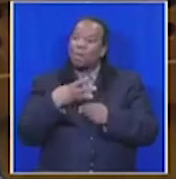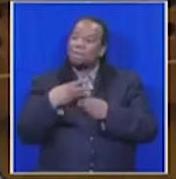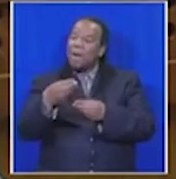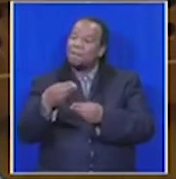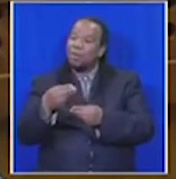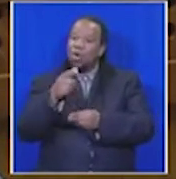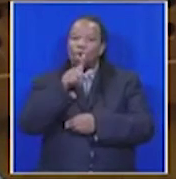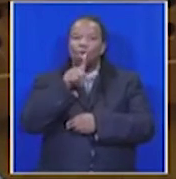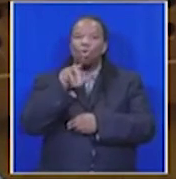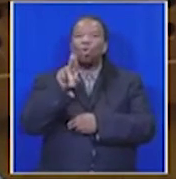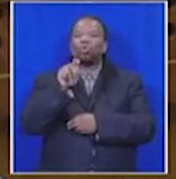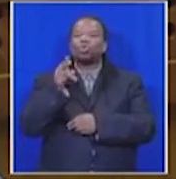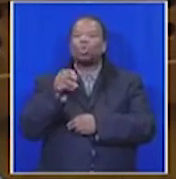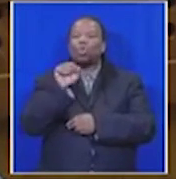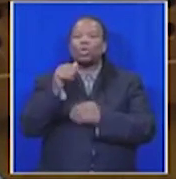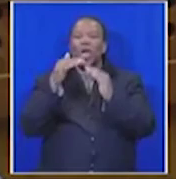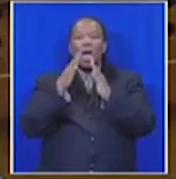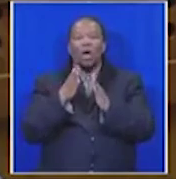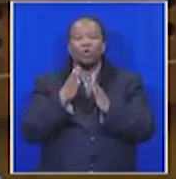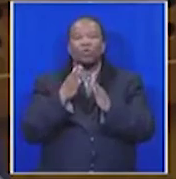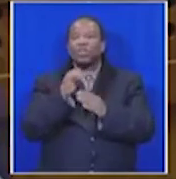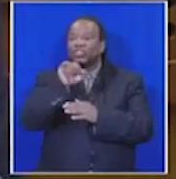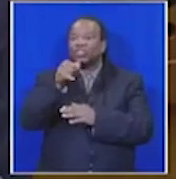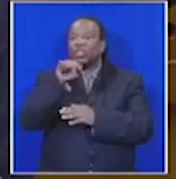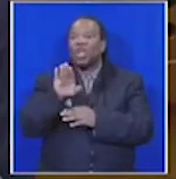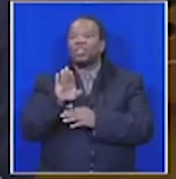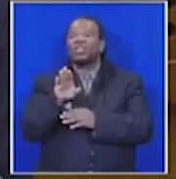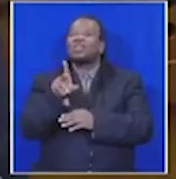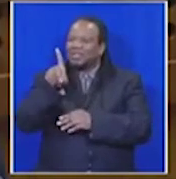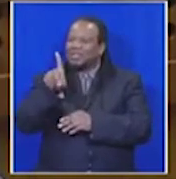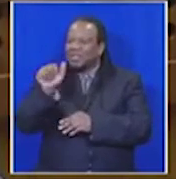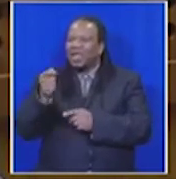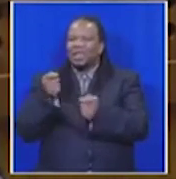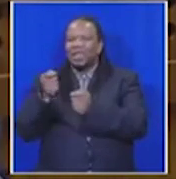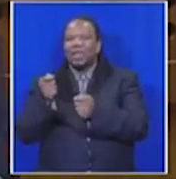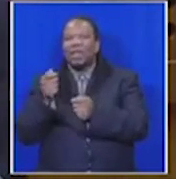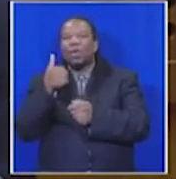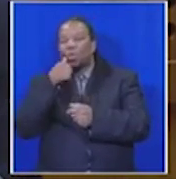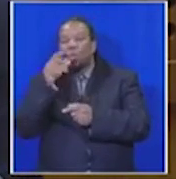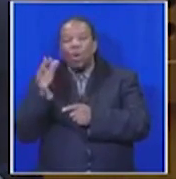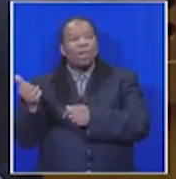so in the DA-run city of Johannesburg. And when he returns home to his multi-million rand